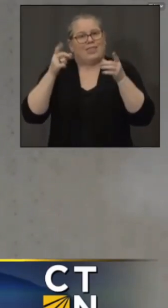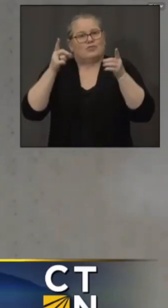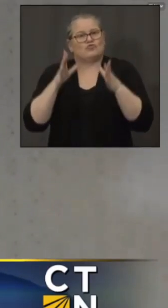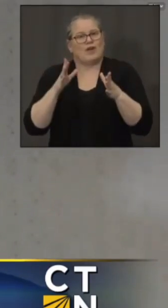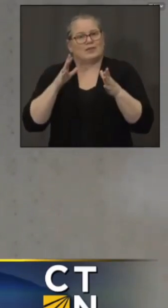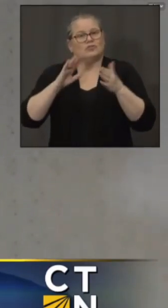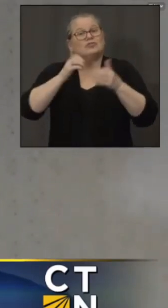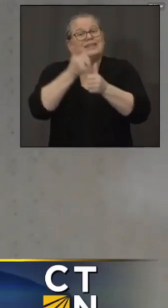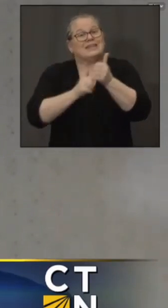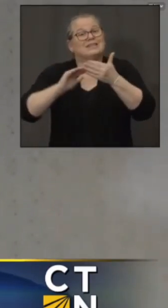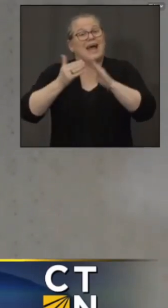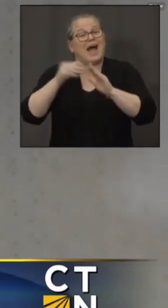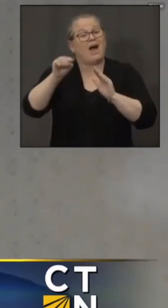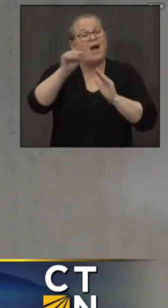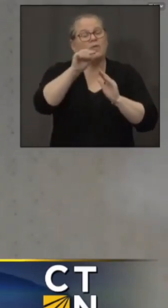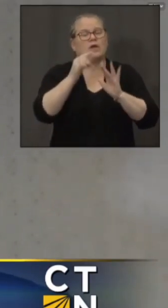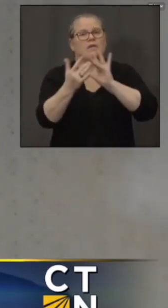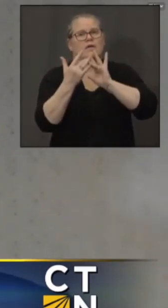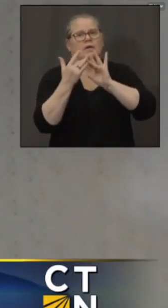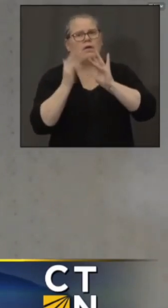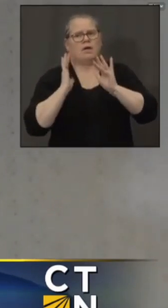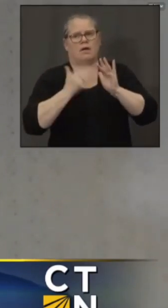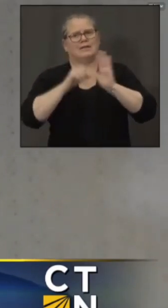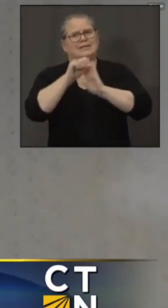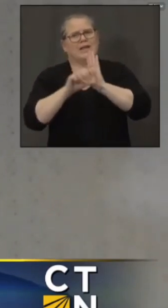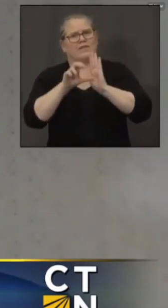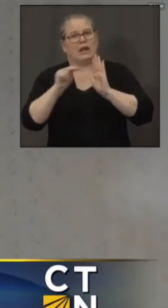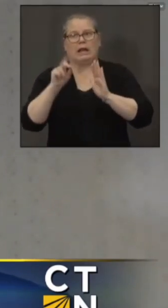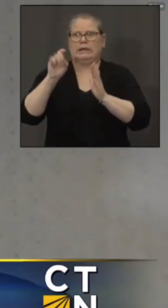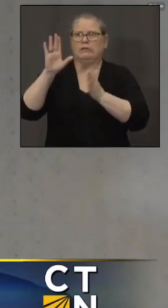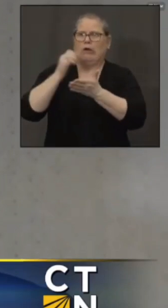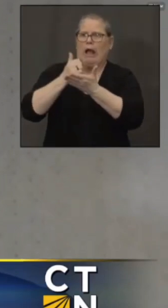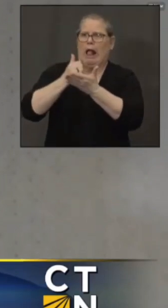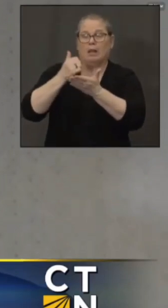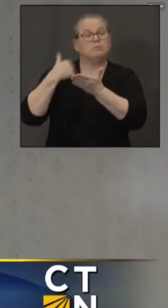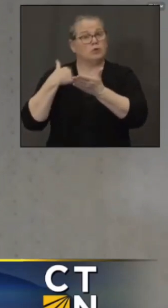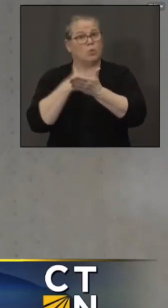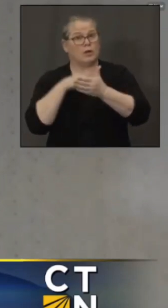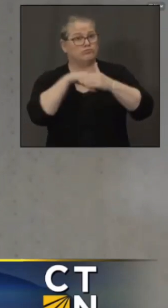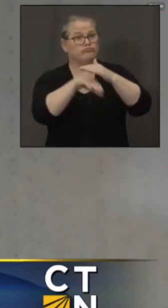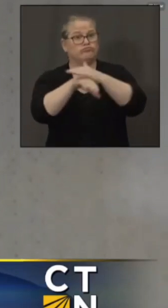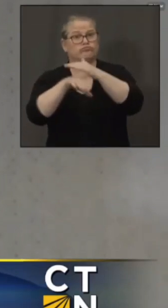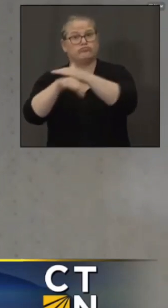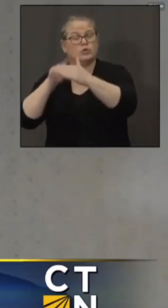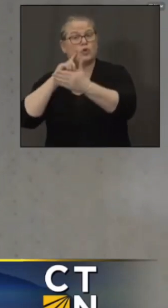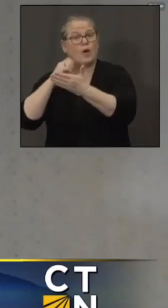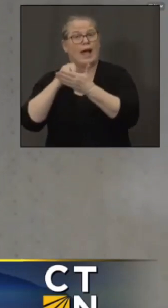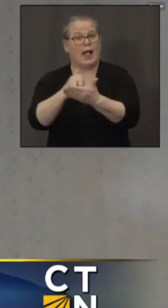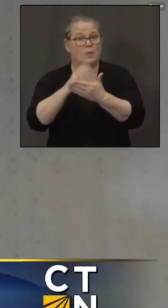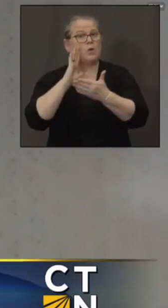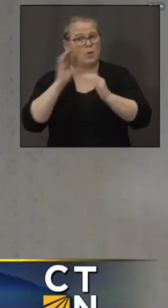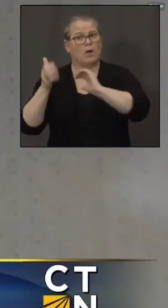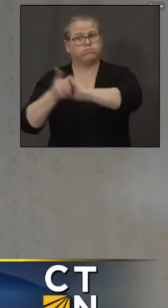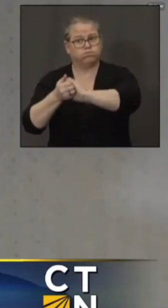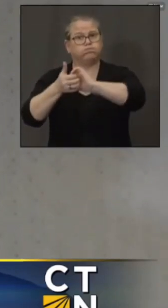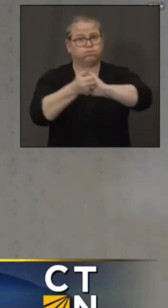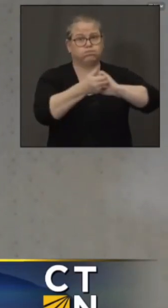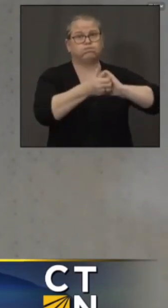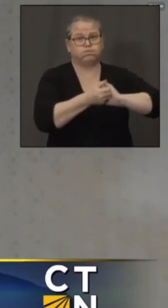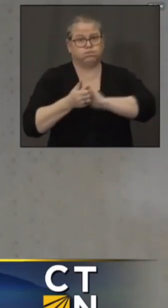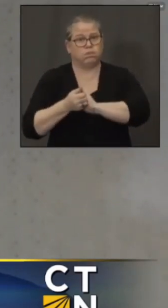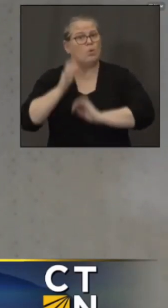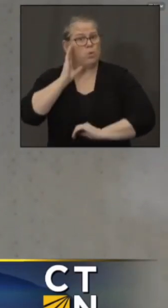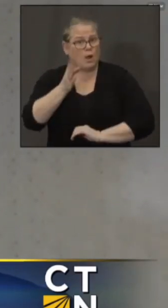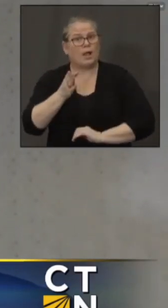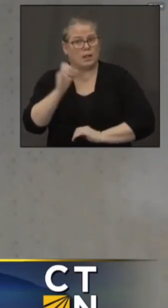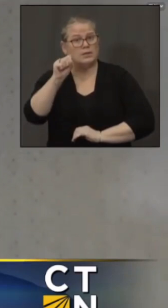do it. So, yeah, that's what the order says, and we look forward to continuing to be a partner with our local health directors and our local municipalities. As I stated